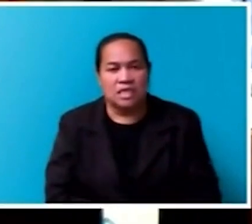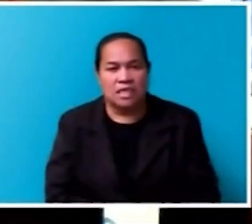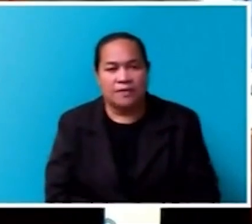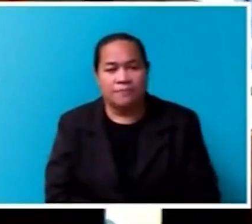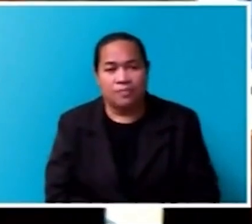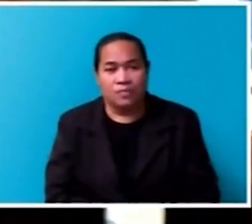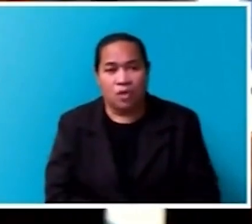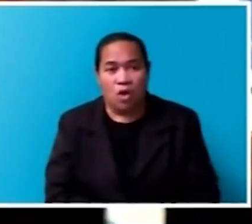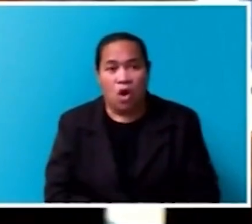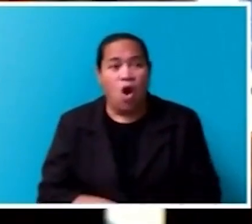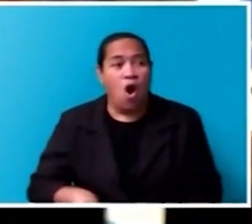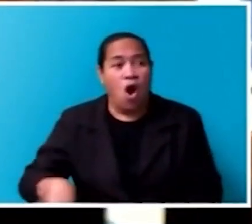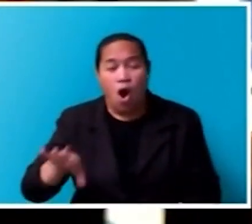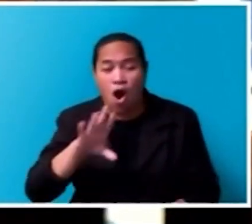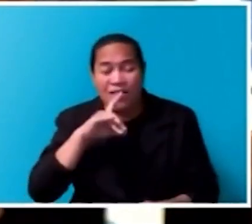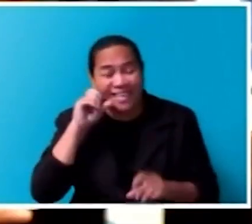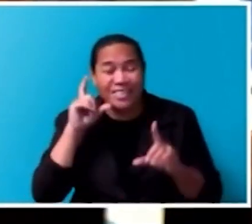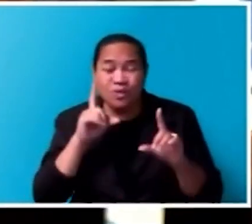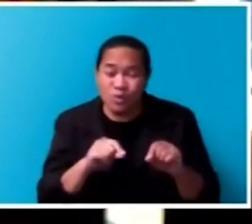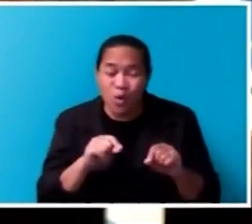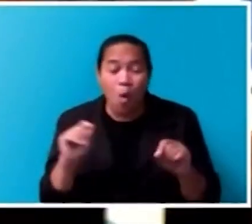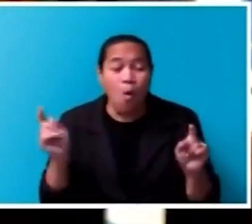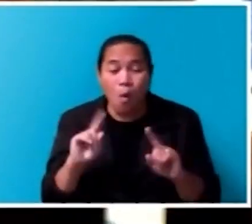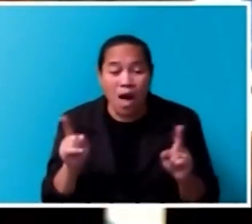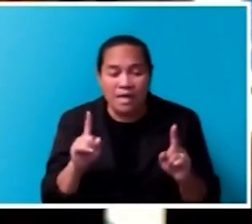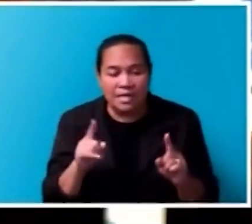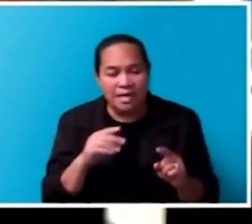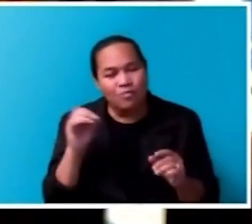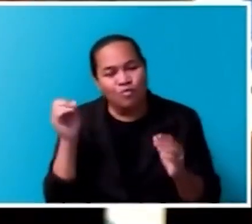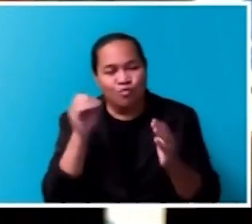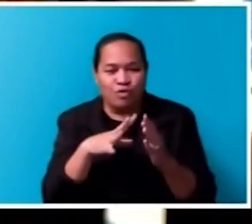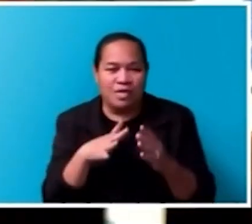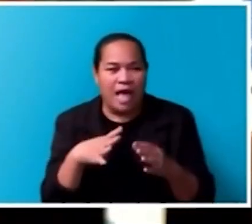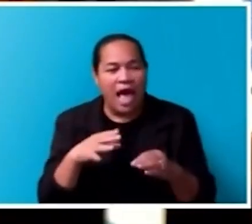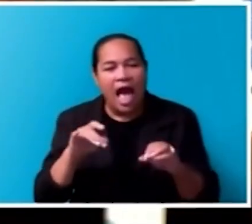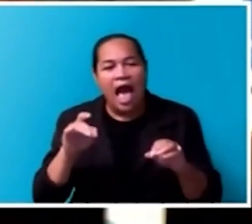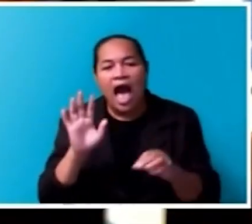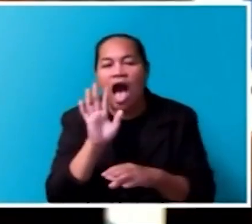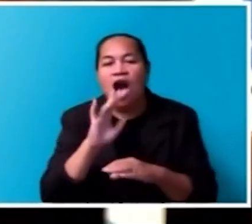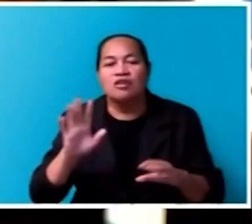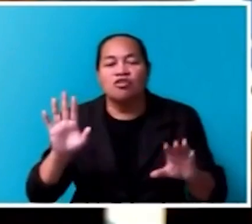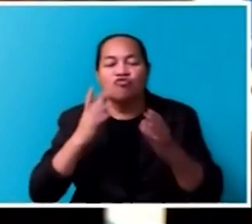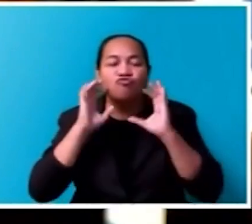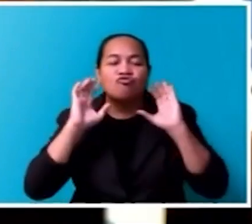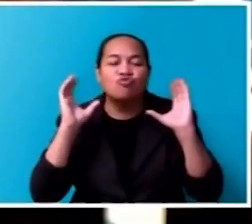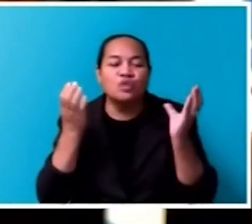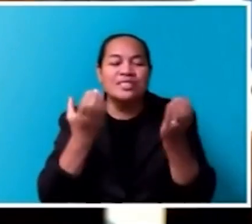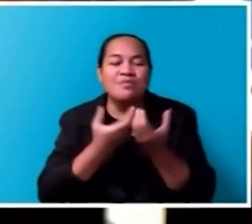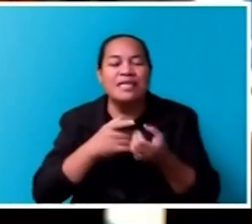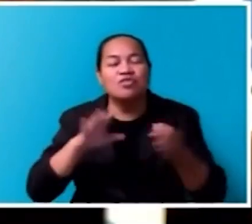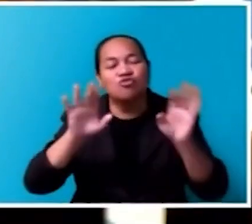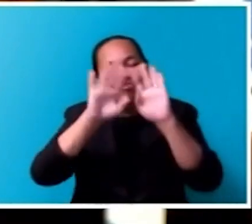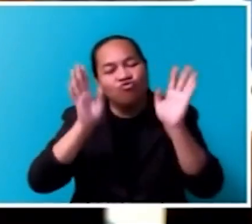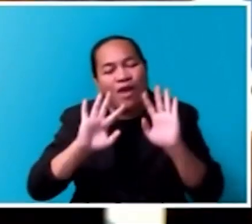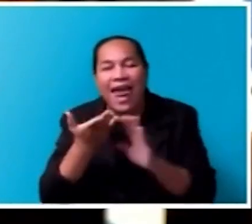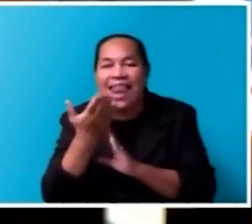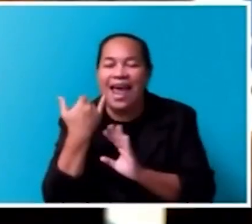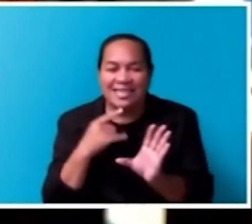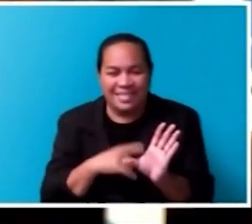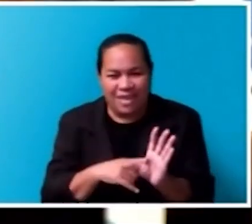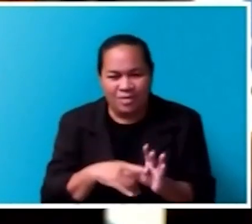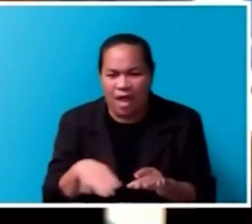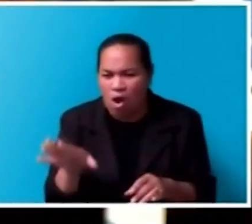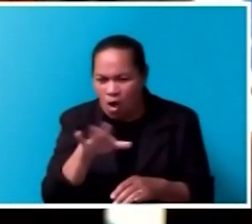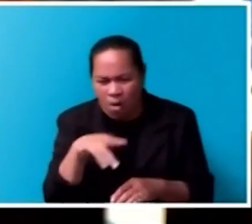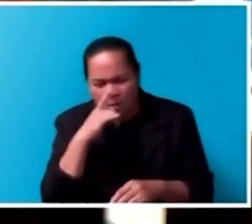All they can do is put a state-of-art Christmas tree during the Christmas last year, and it was a laughing matter